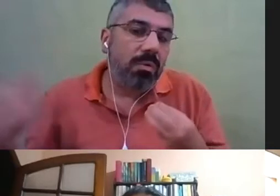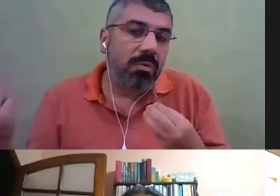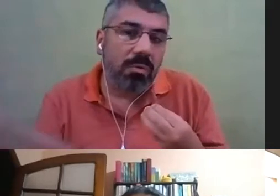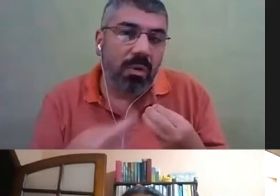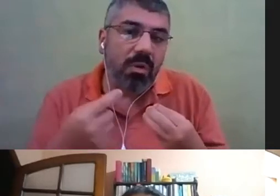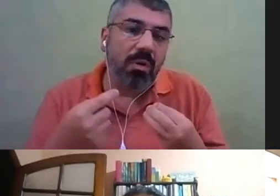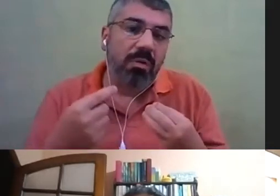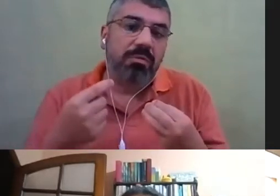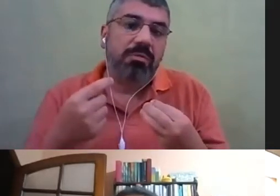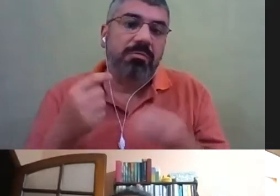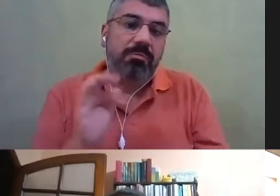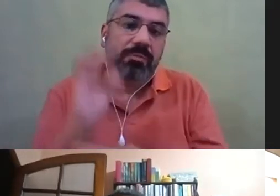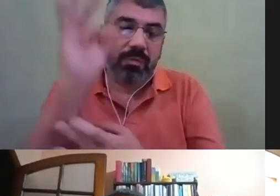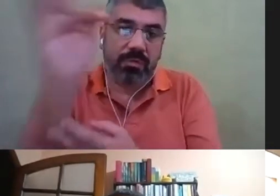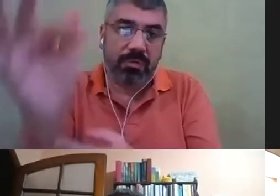history